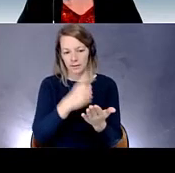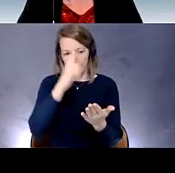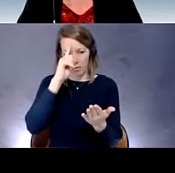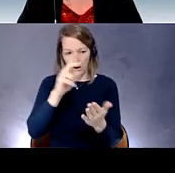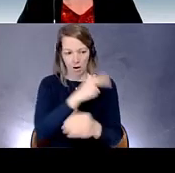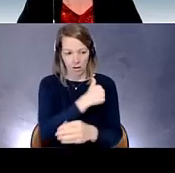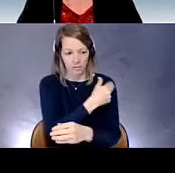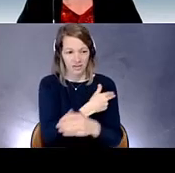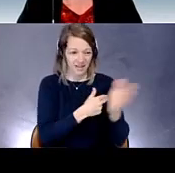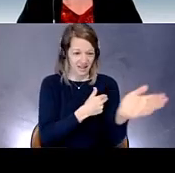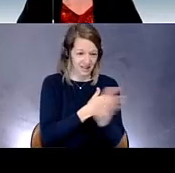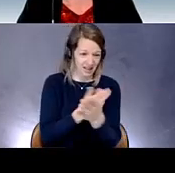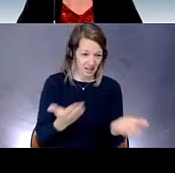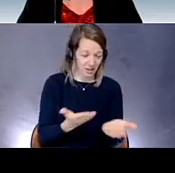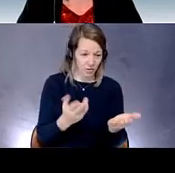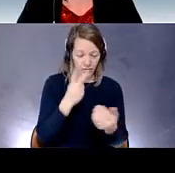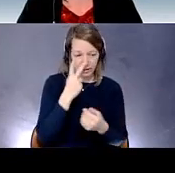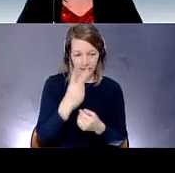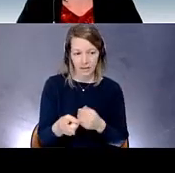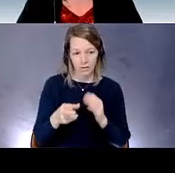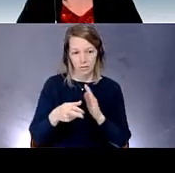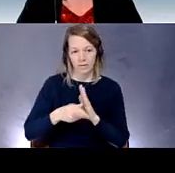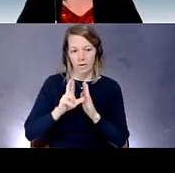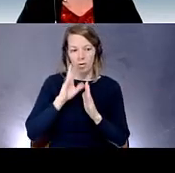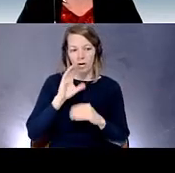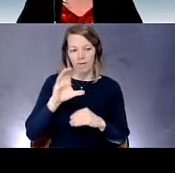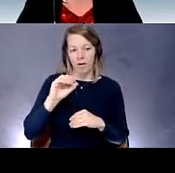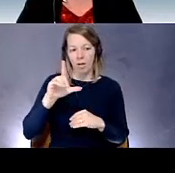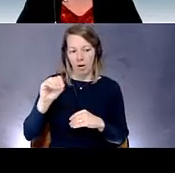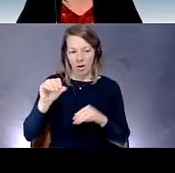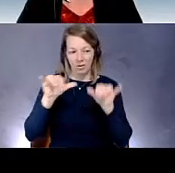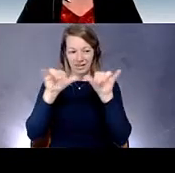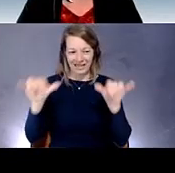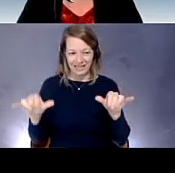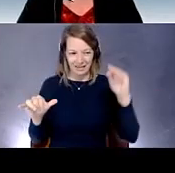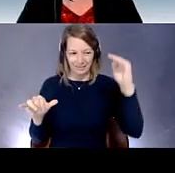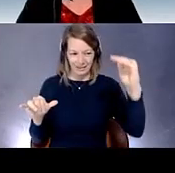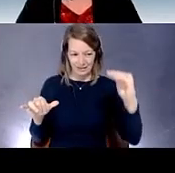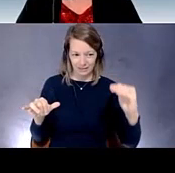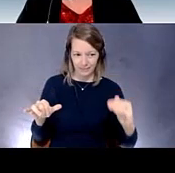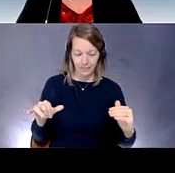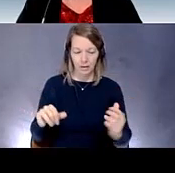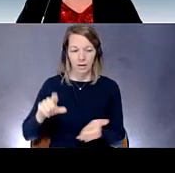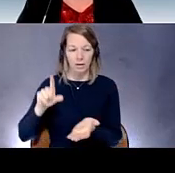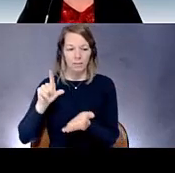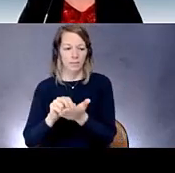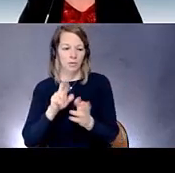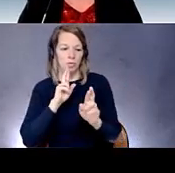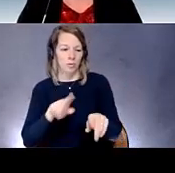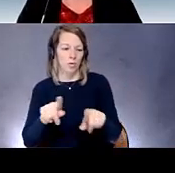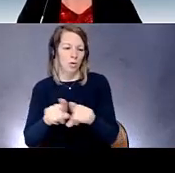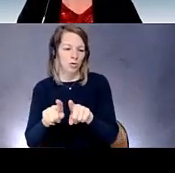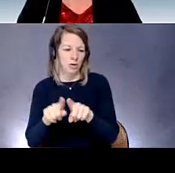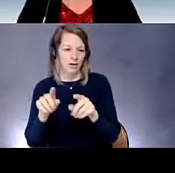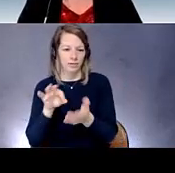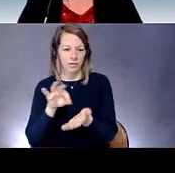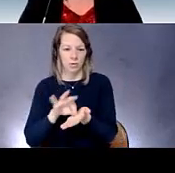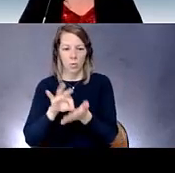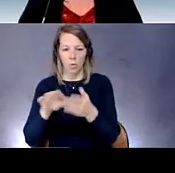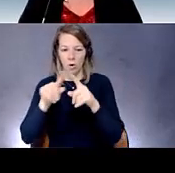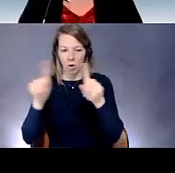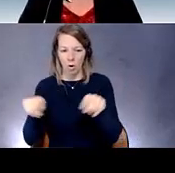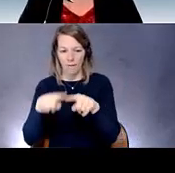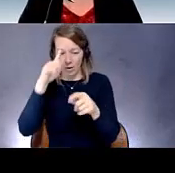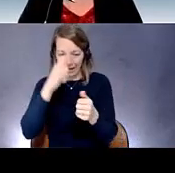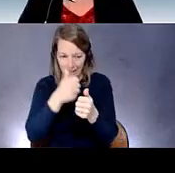On this slide here, you see a review of Colorado hospital systems. Our published report also includes a scorecard for each Colorado